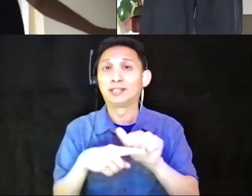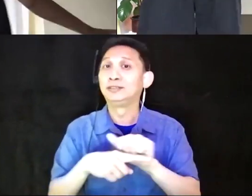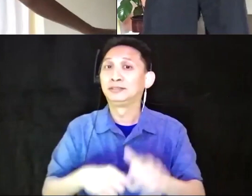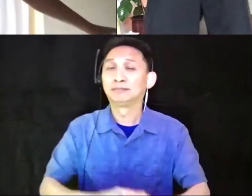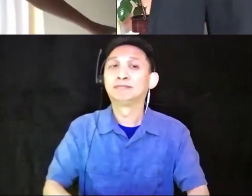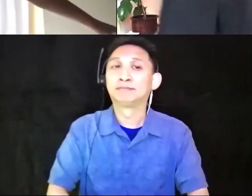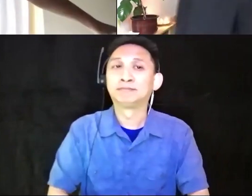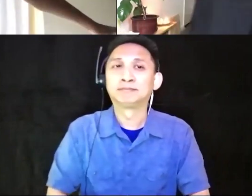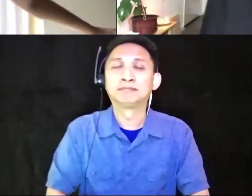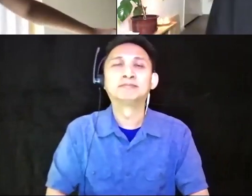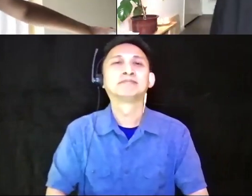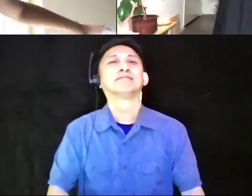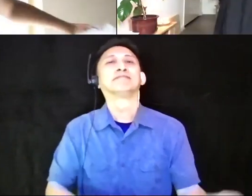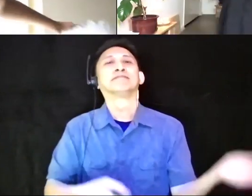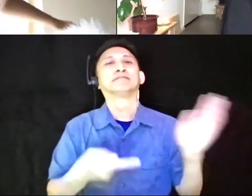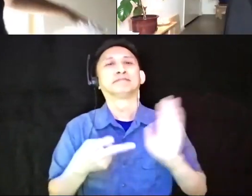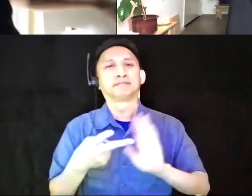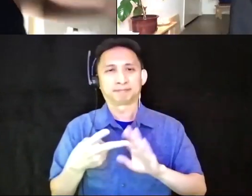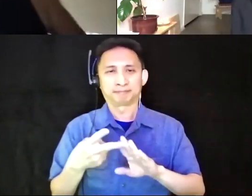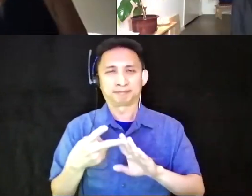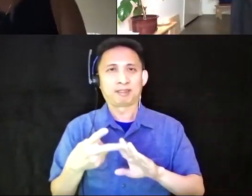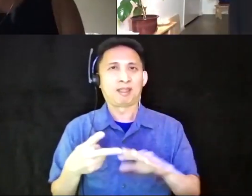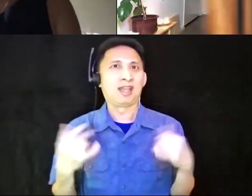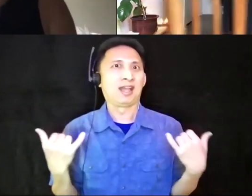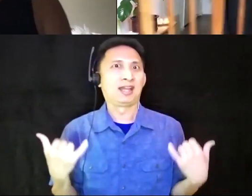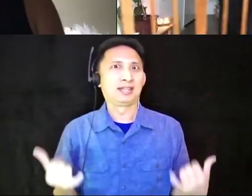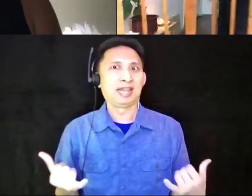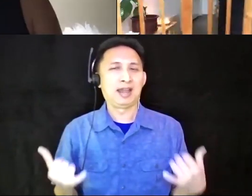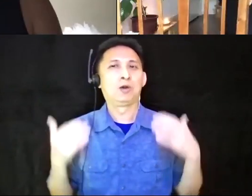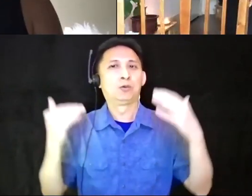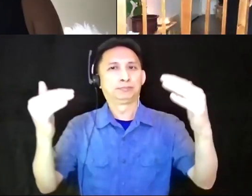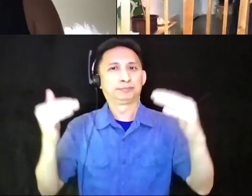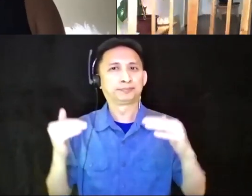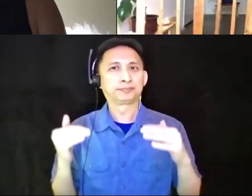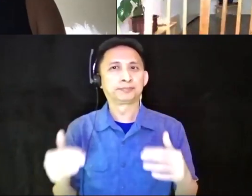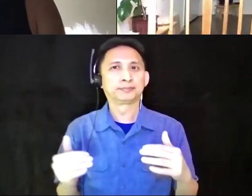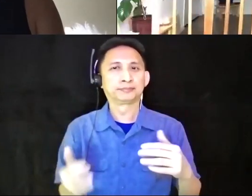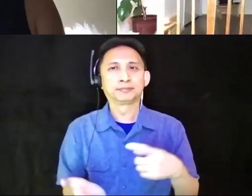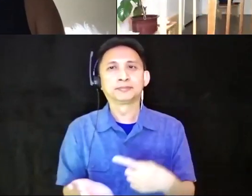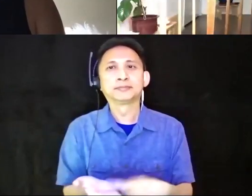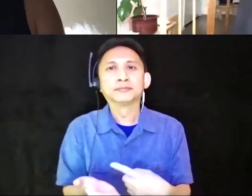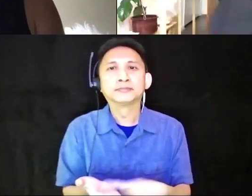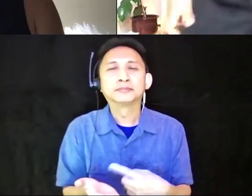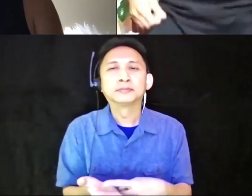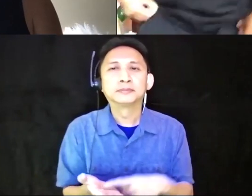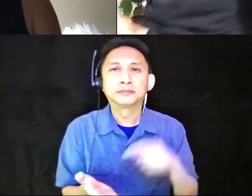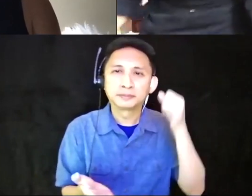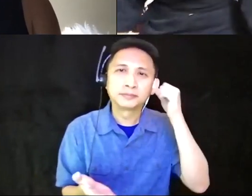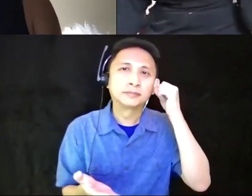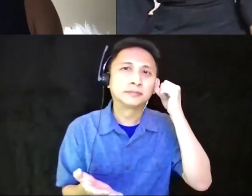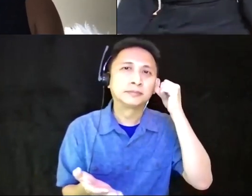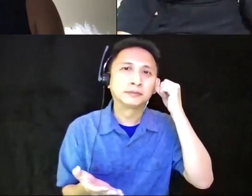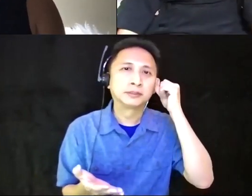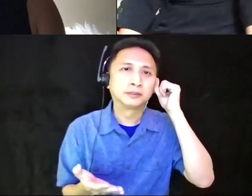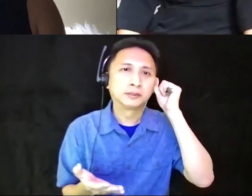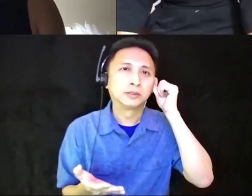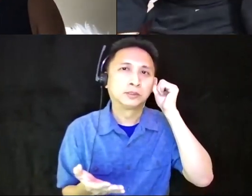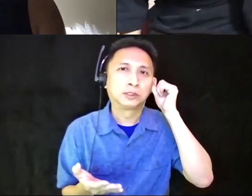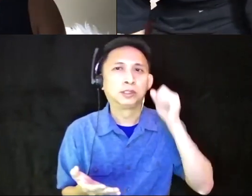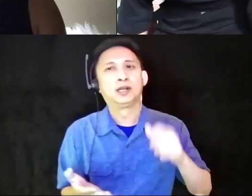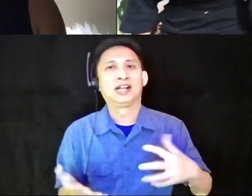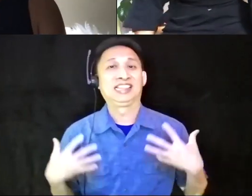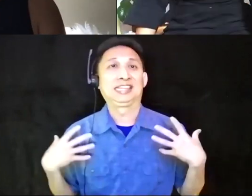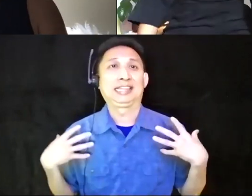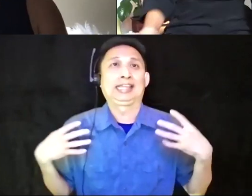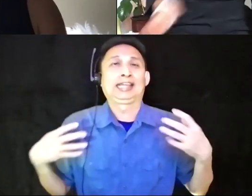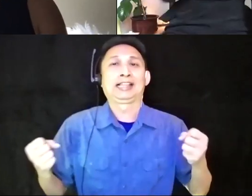All right, so now we are going to move on to learn a little bit about a Qigong practice called the healing sound.